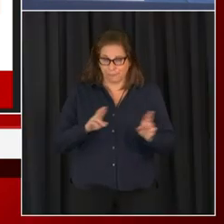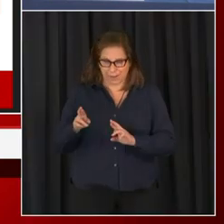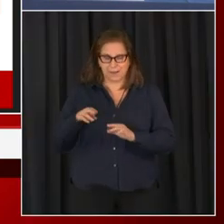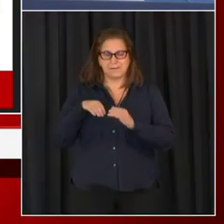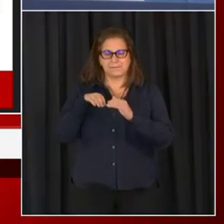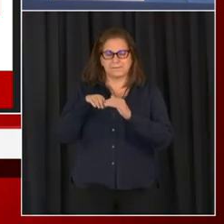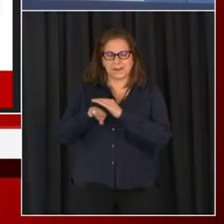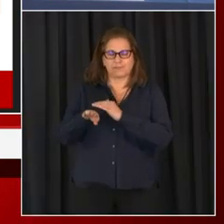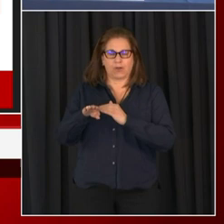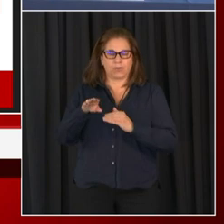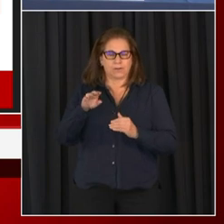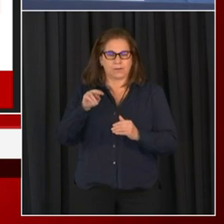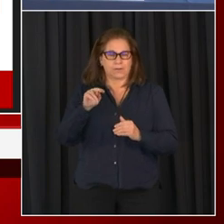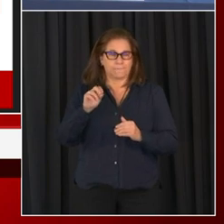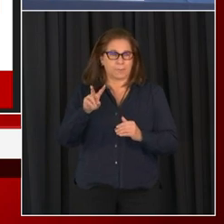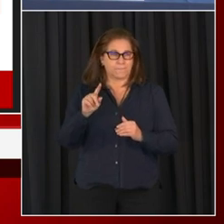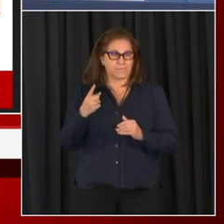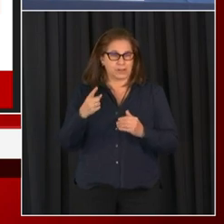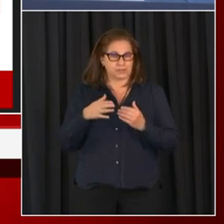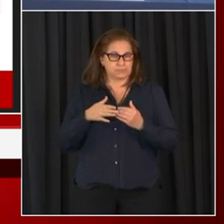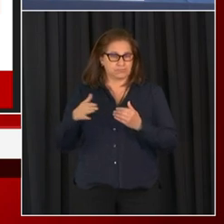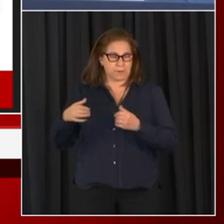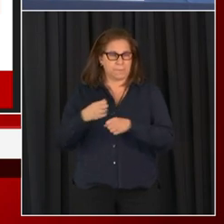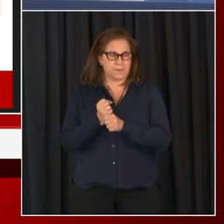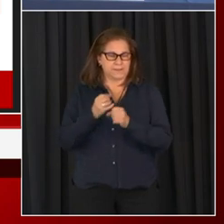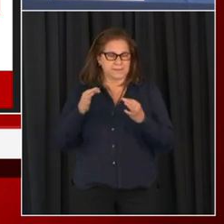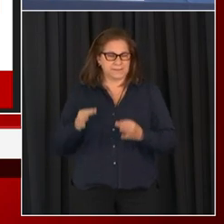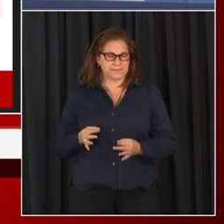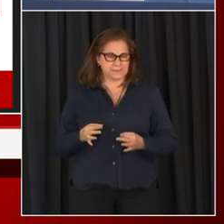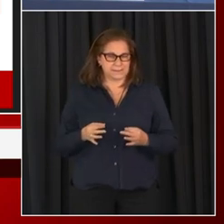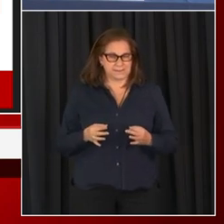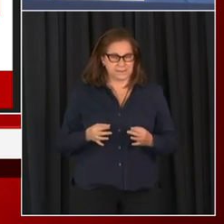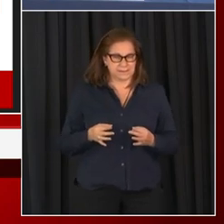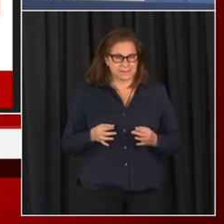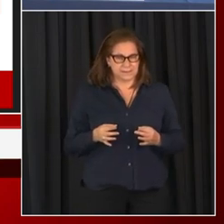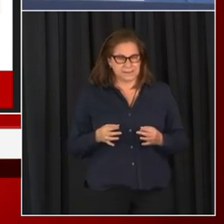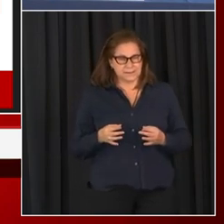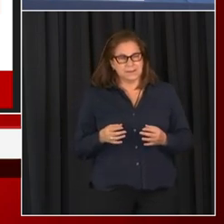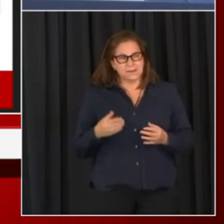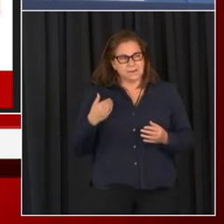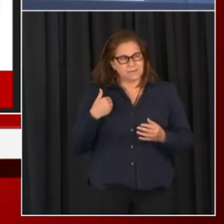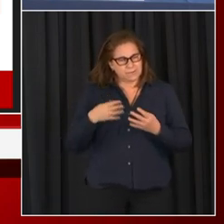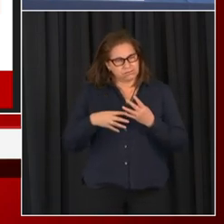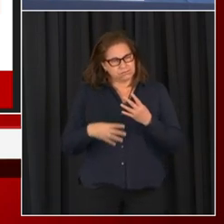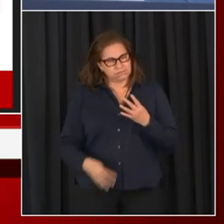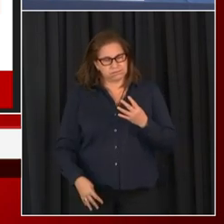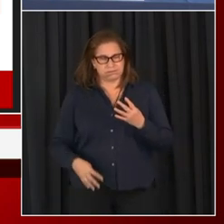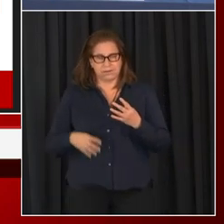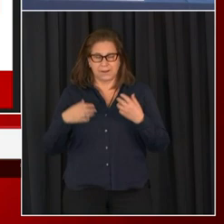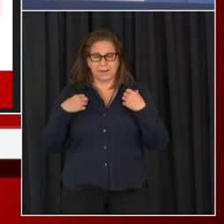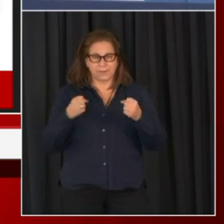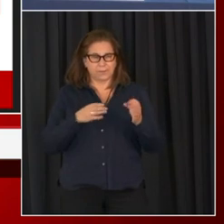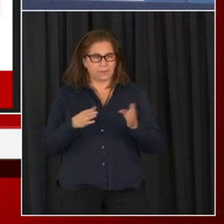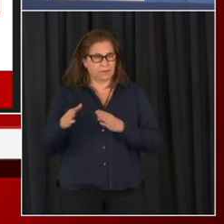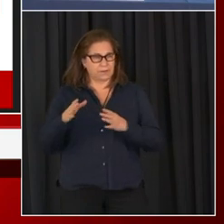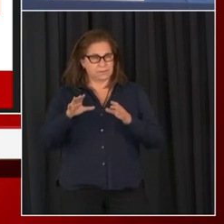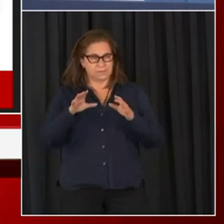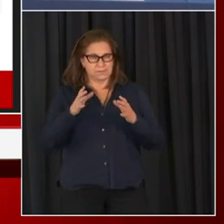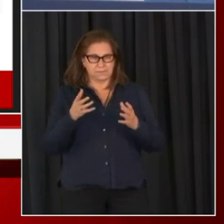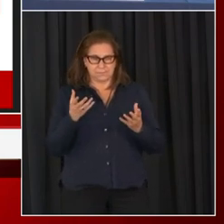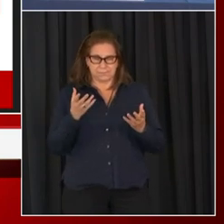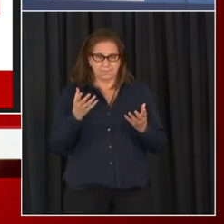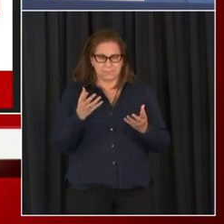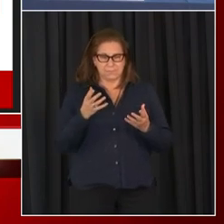that 15 out of the 25 health plans we have for residents, the premiums for 2021